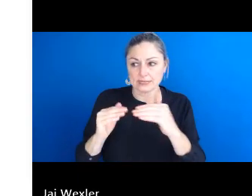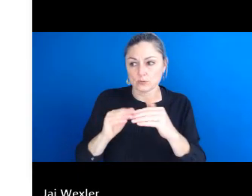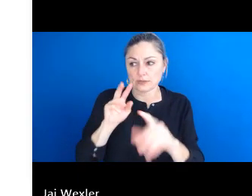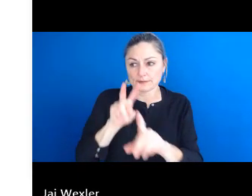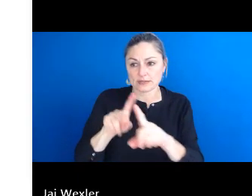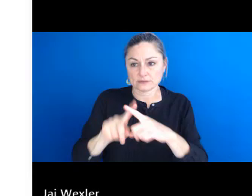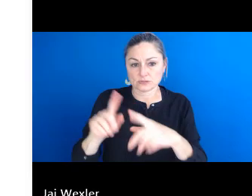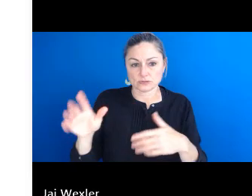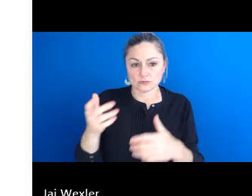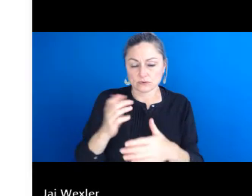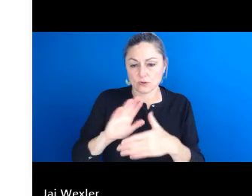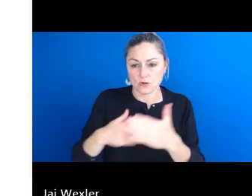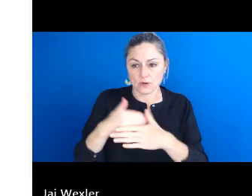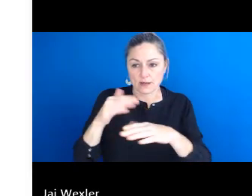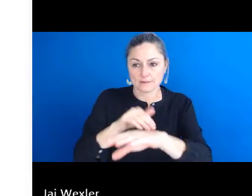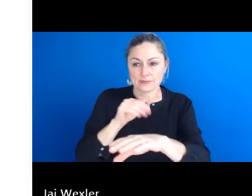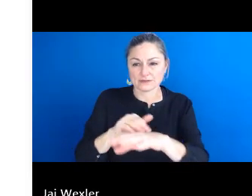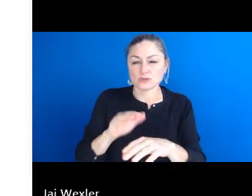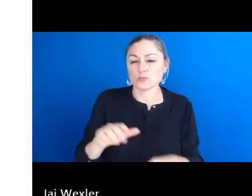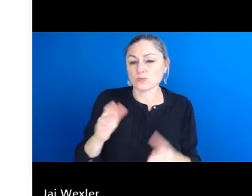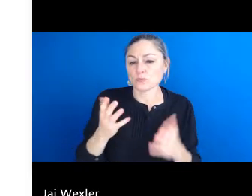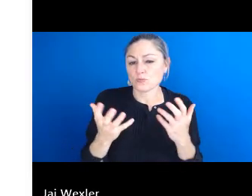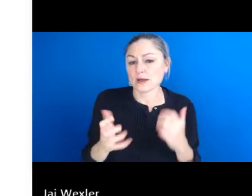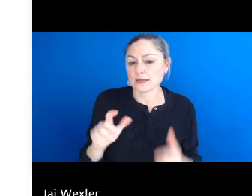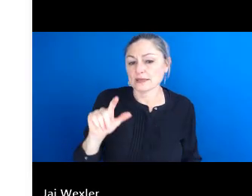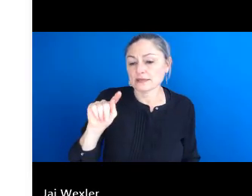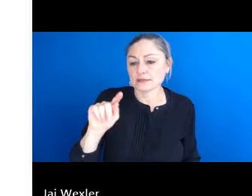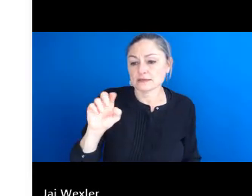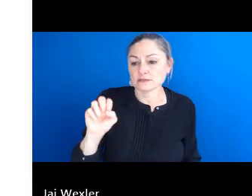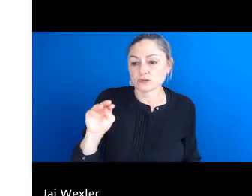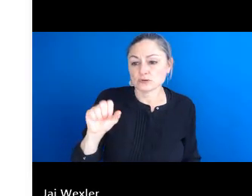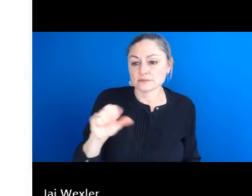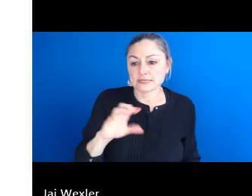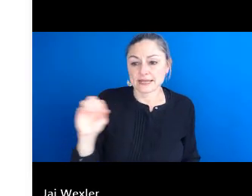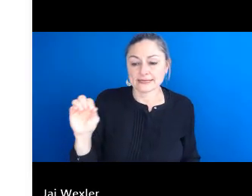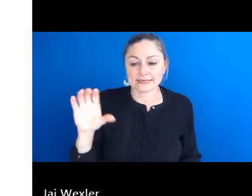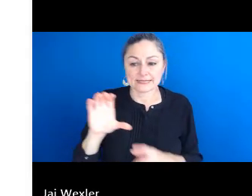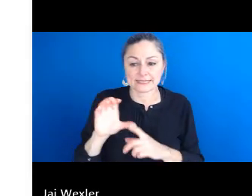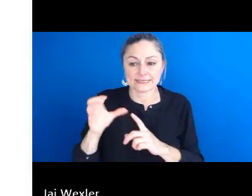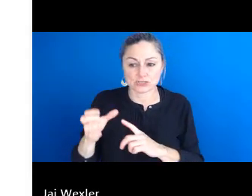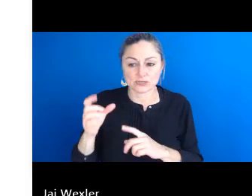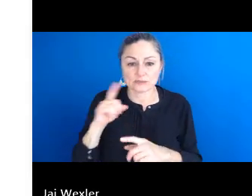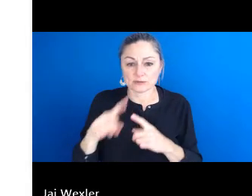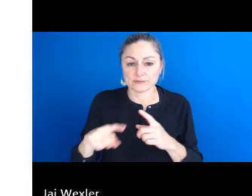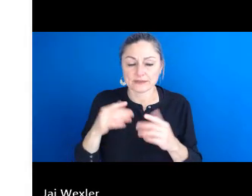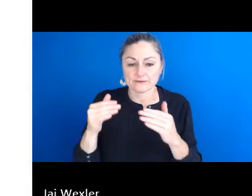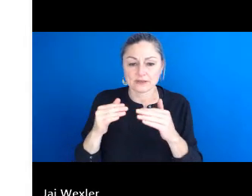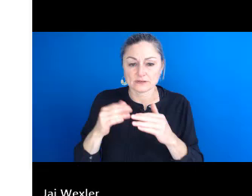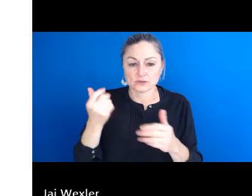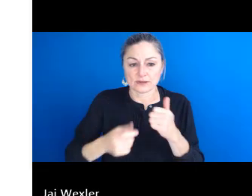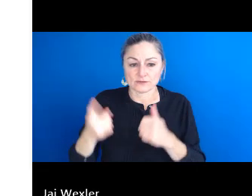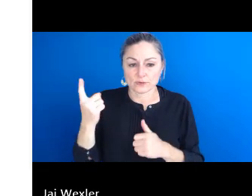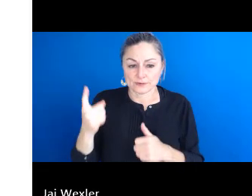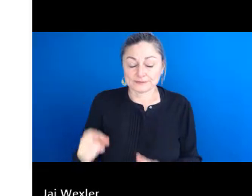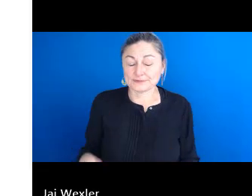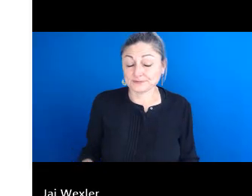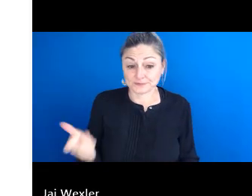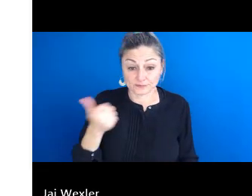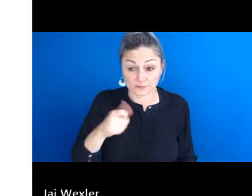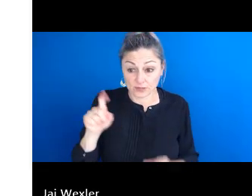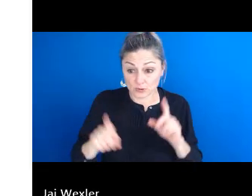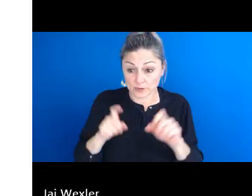Because you'd want terms and conditions to be fair for all of the tenants. Are there any other questions that have popped up either